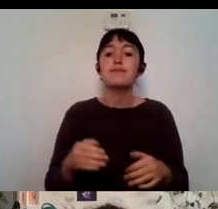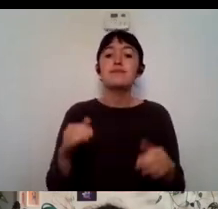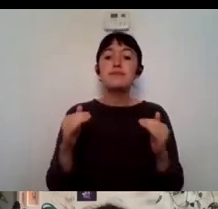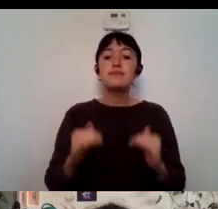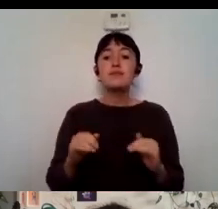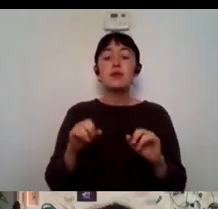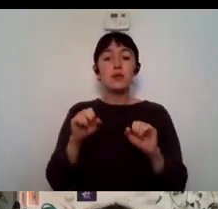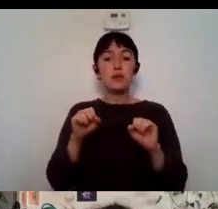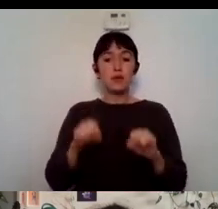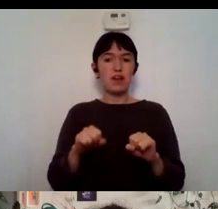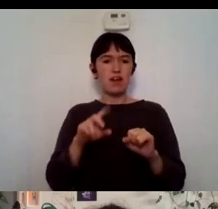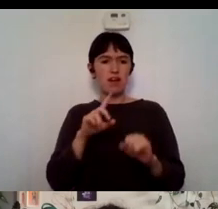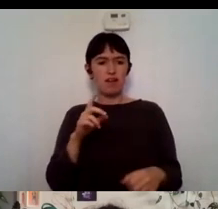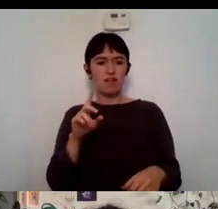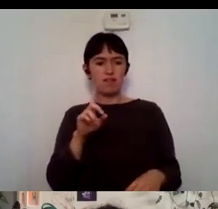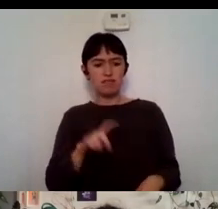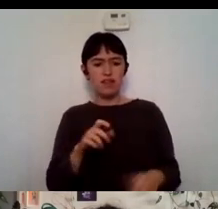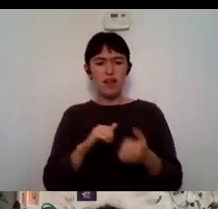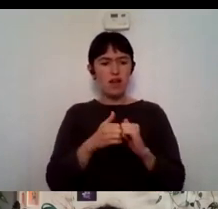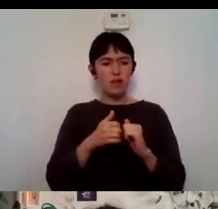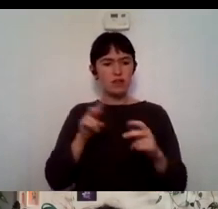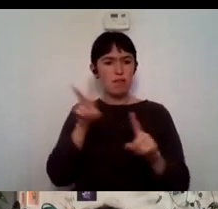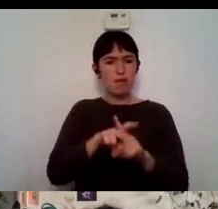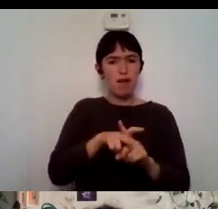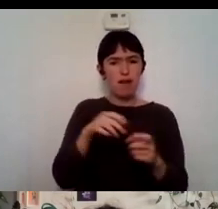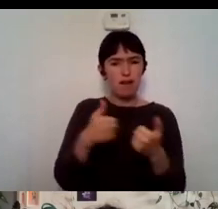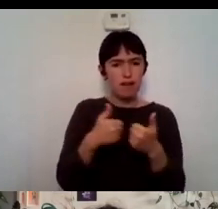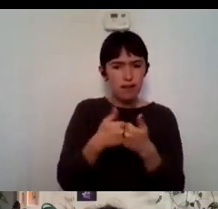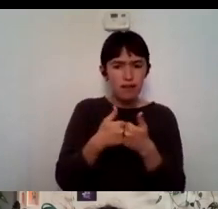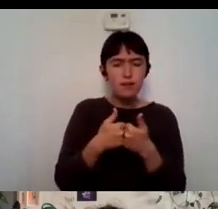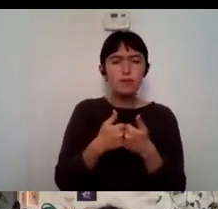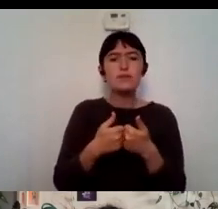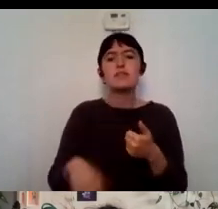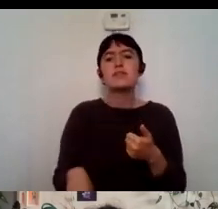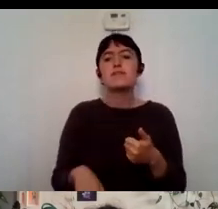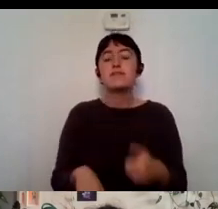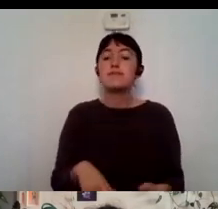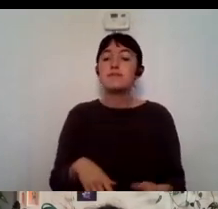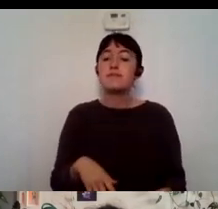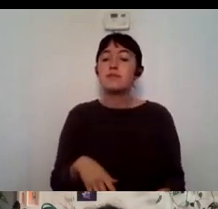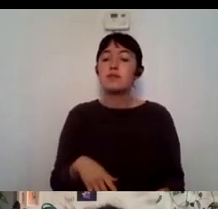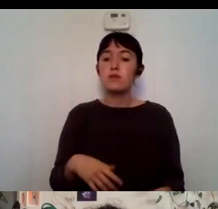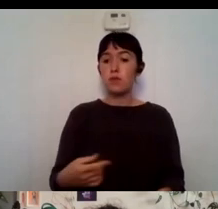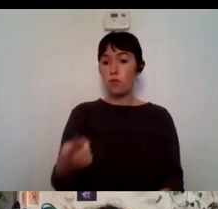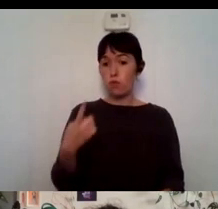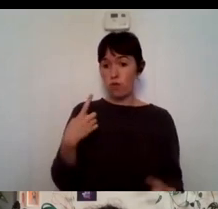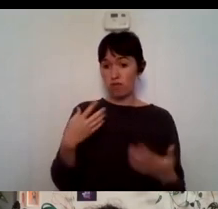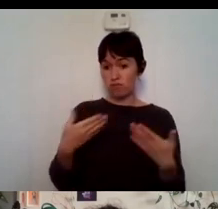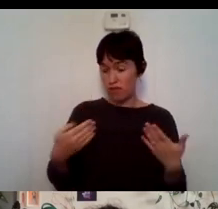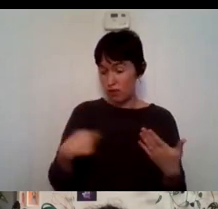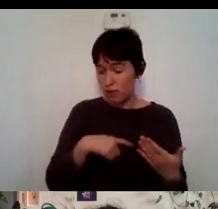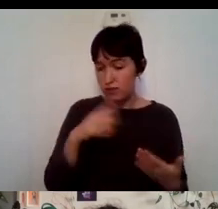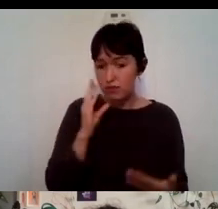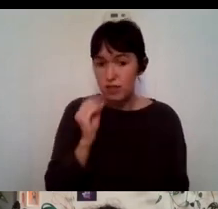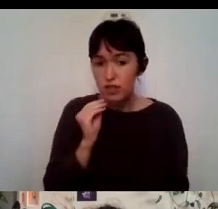apply to games? So one thing that we will experience when we play games is that sometimes